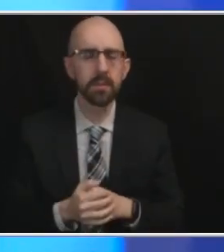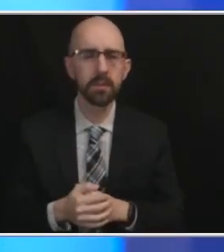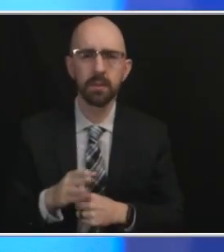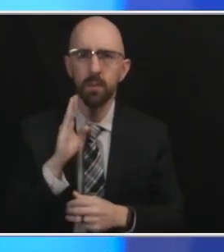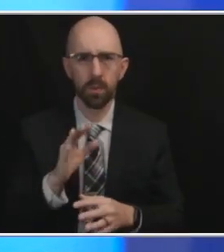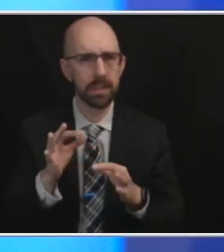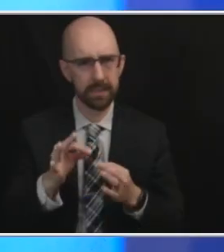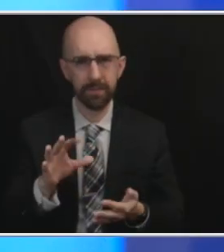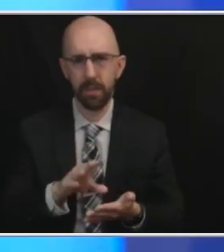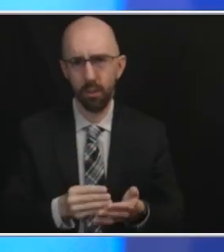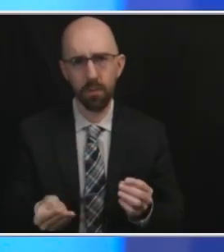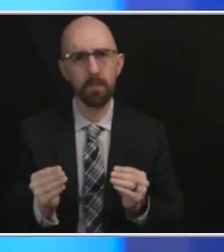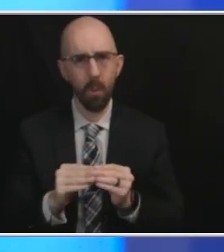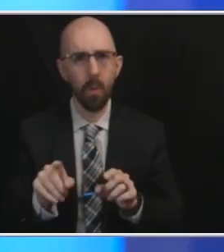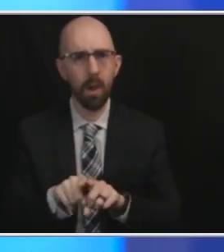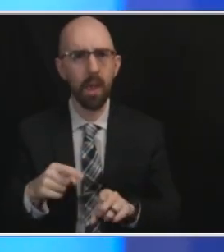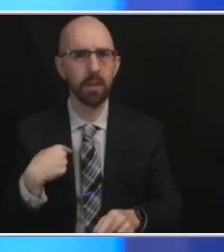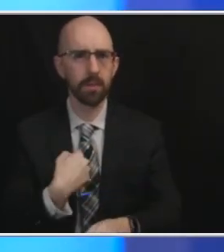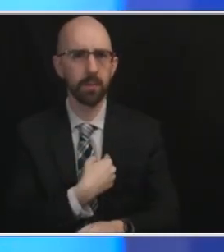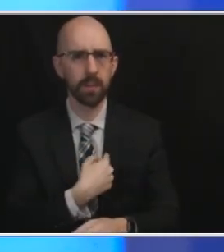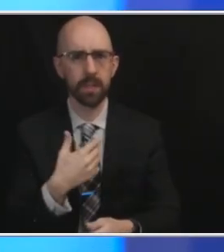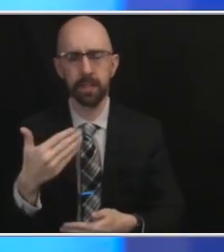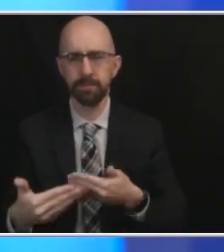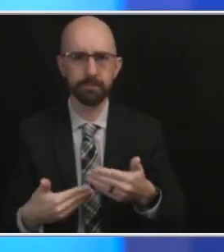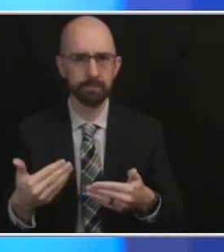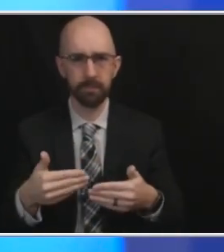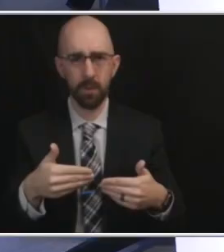we move farther from the pandemic.